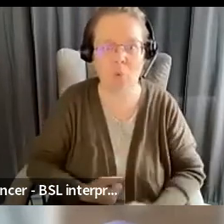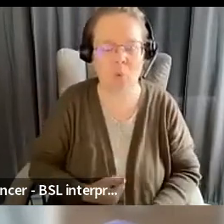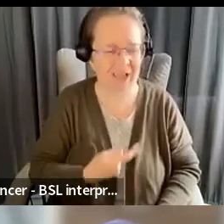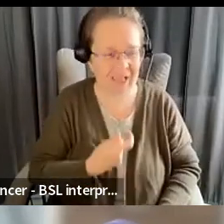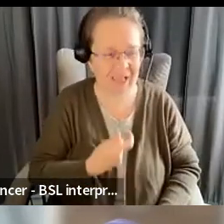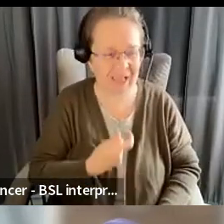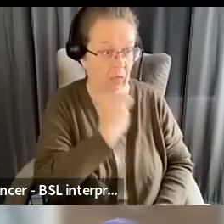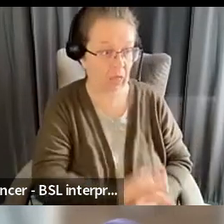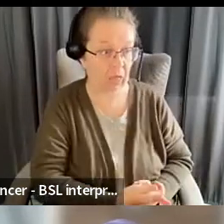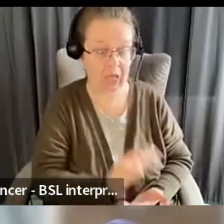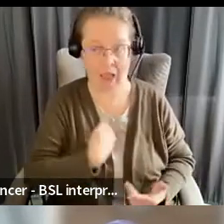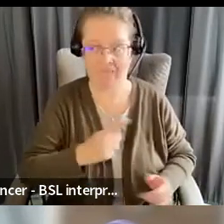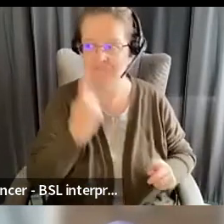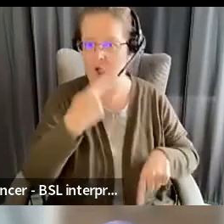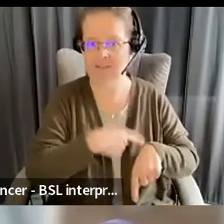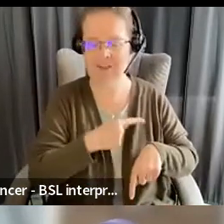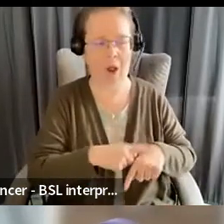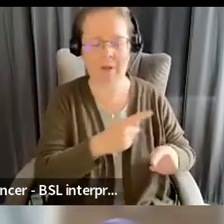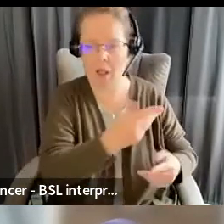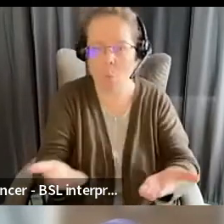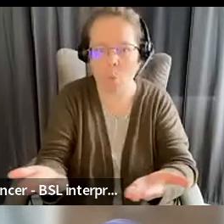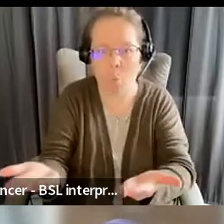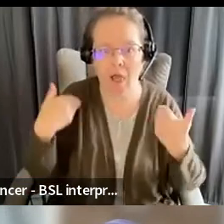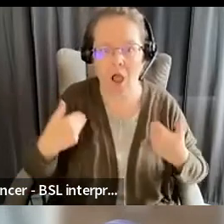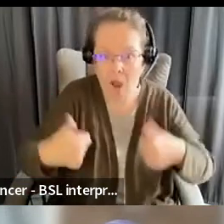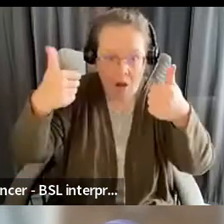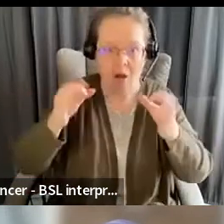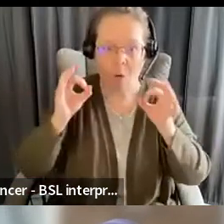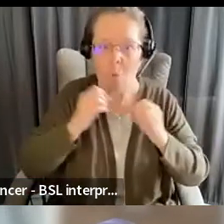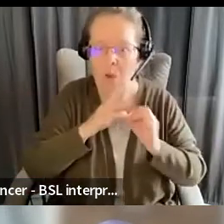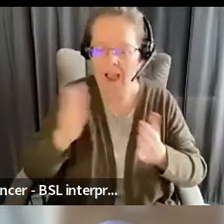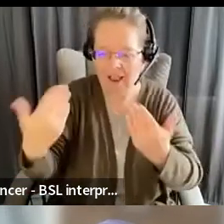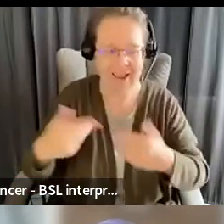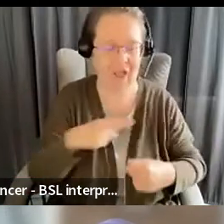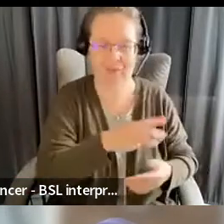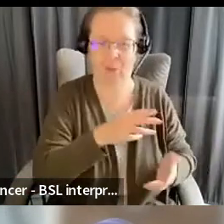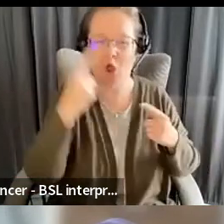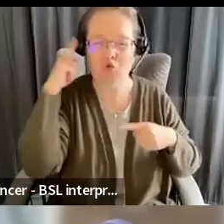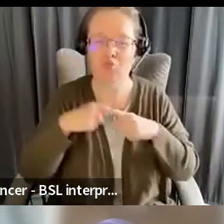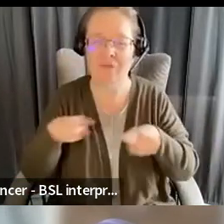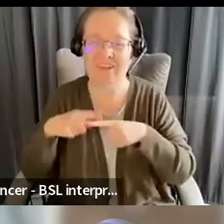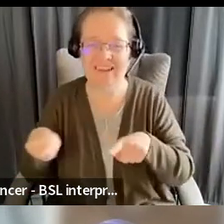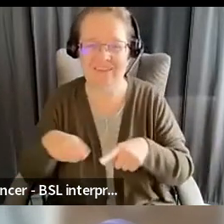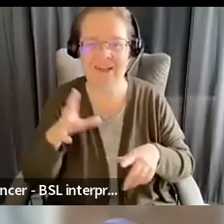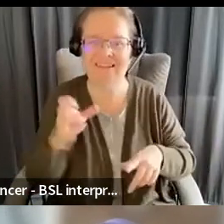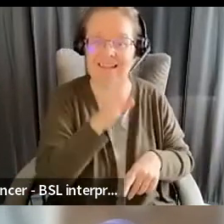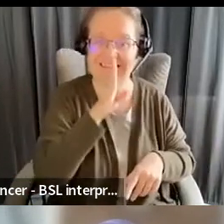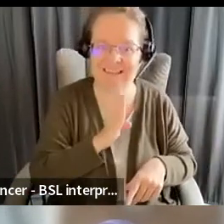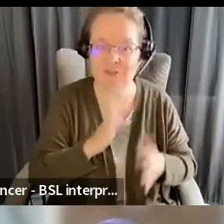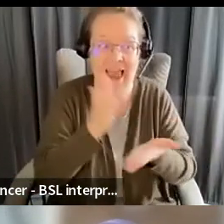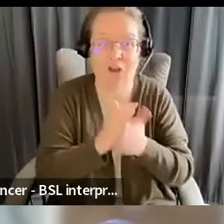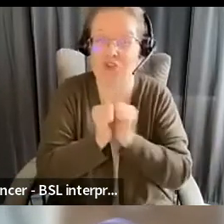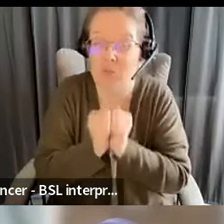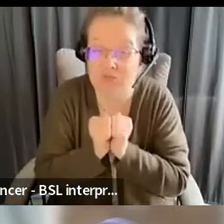first time that I've ever felt kind of welcomed and that my kind of neurodivergence was taken seriously and actually really